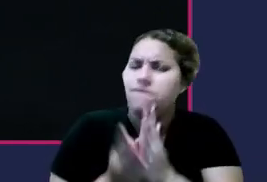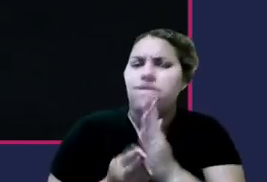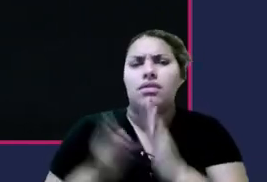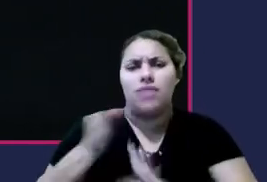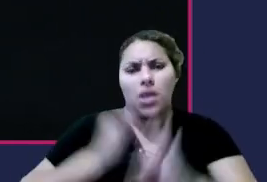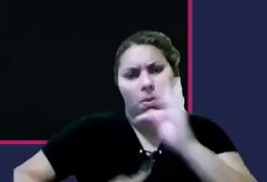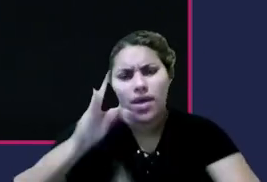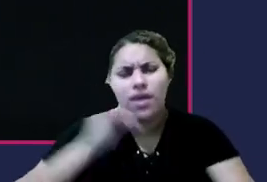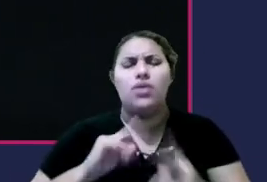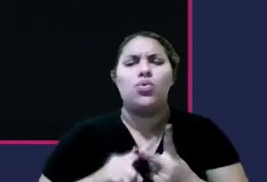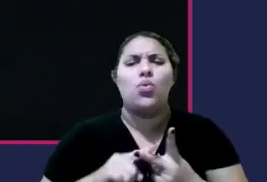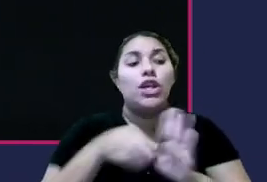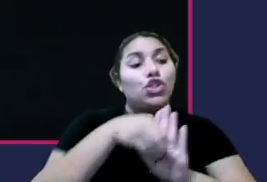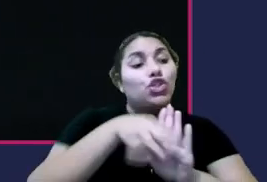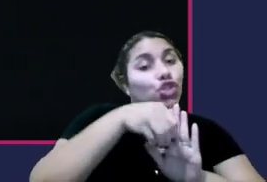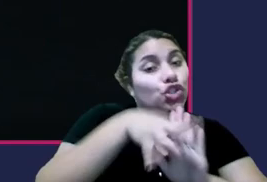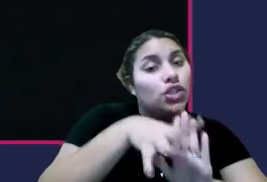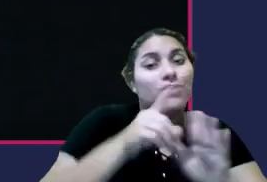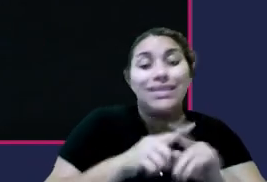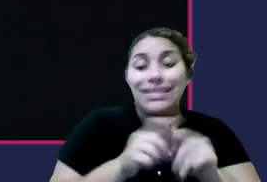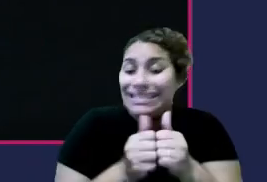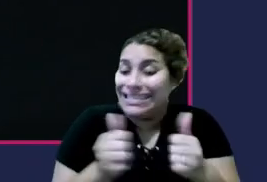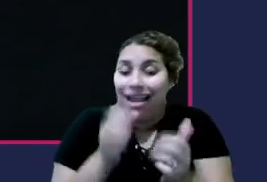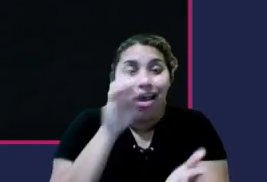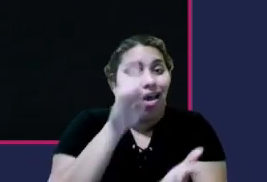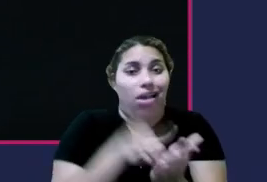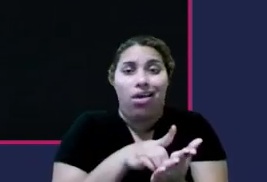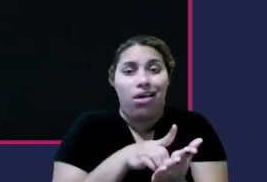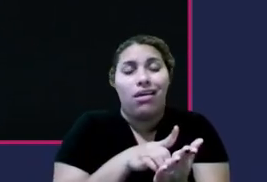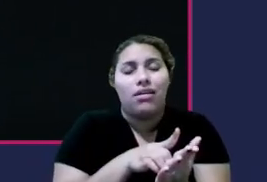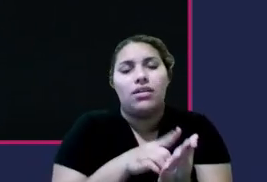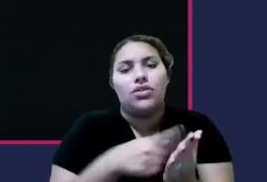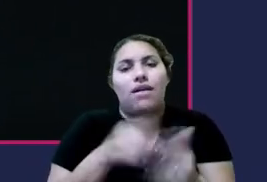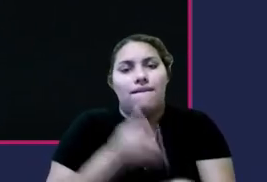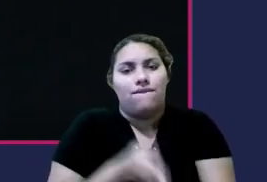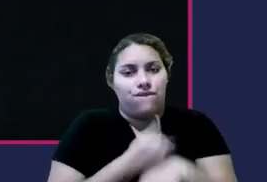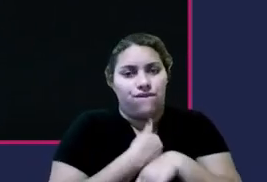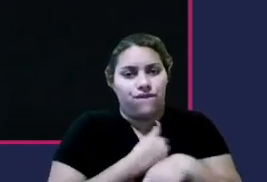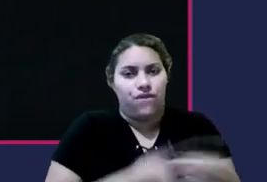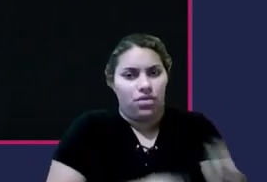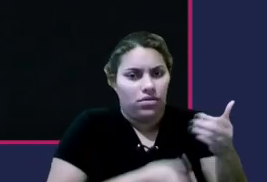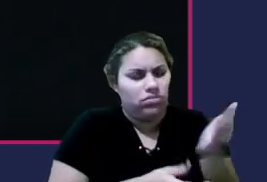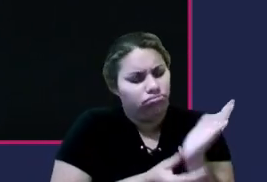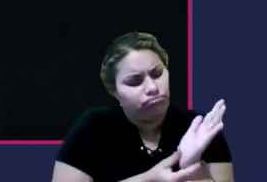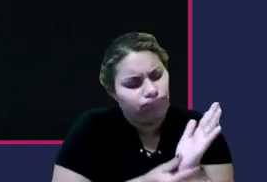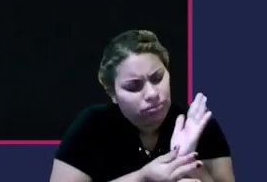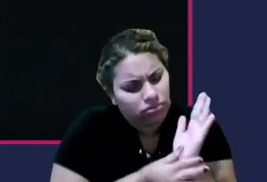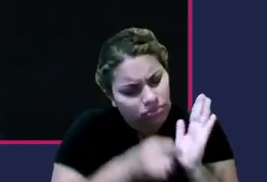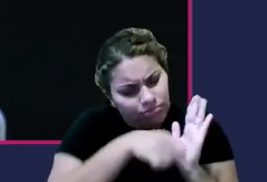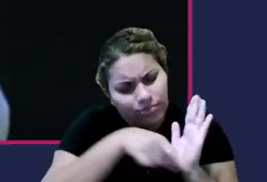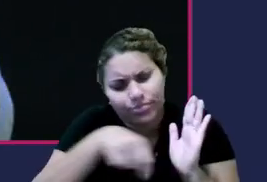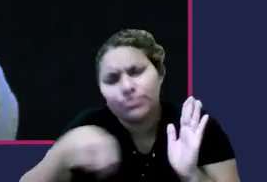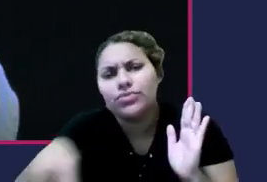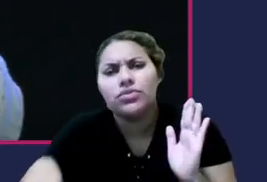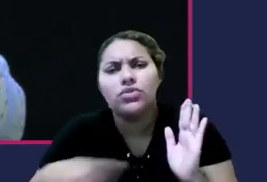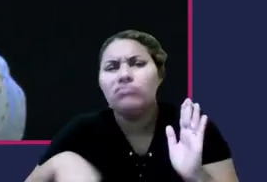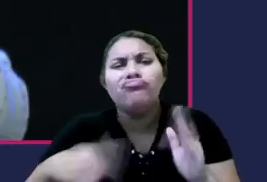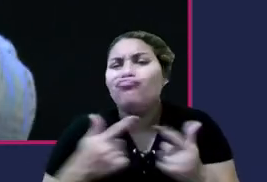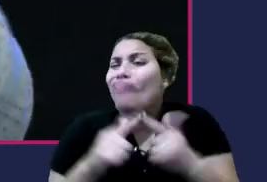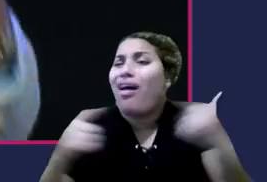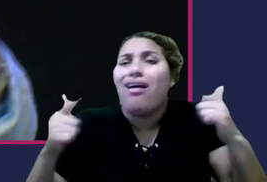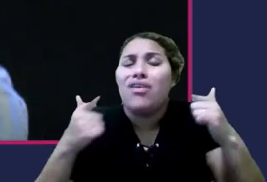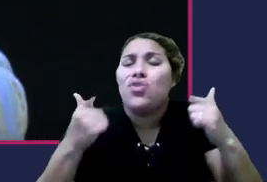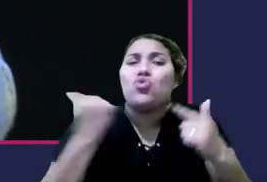go through the whole journey of treatment and referrals. If you don't do